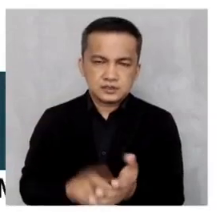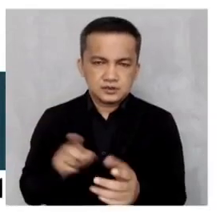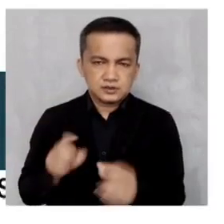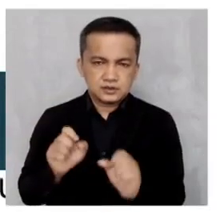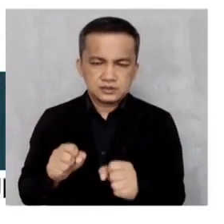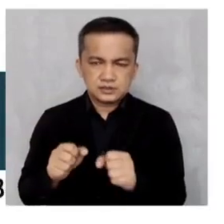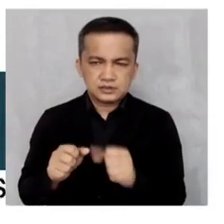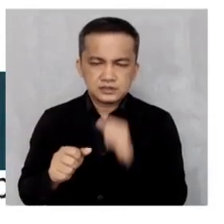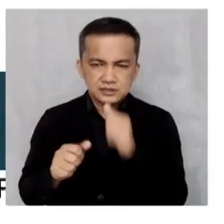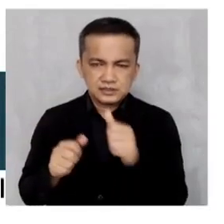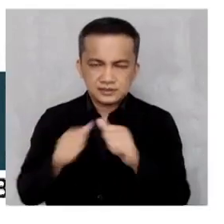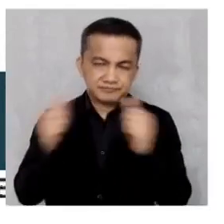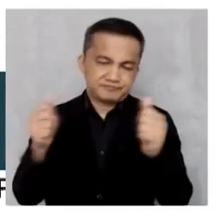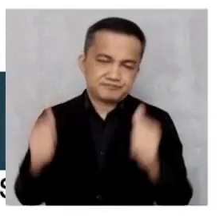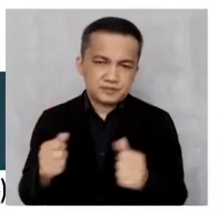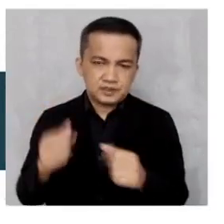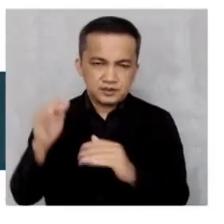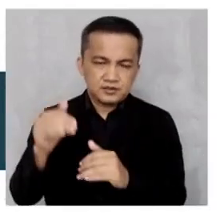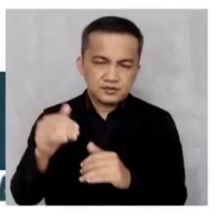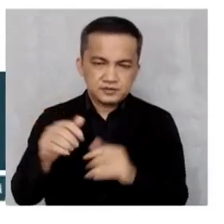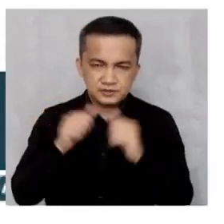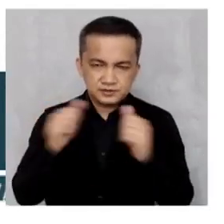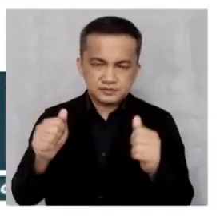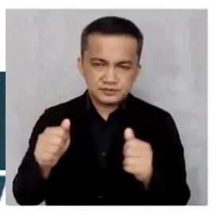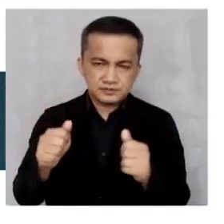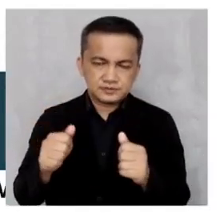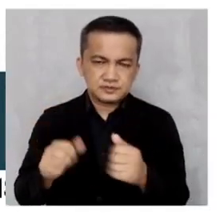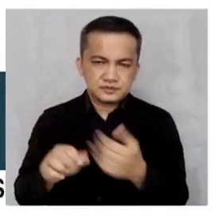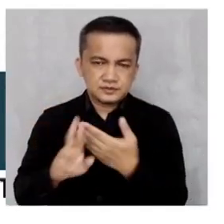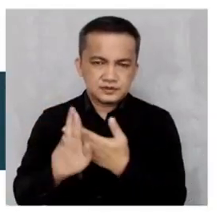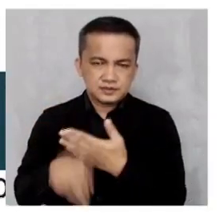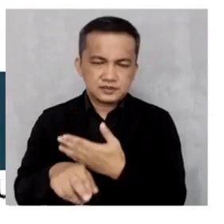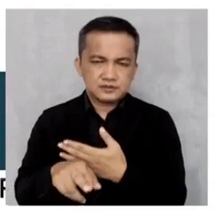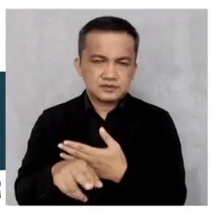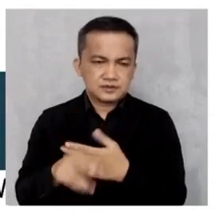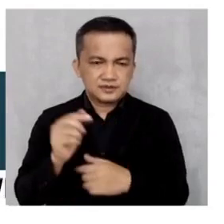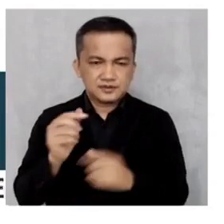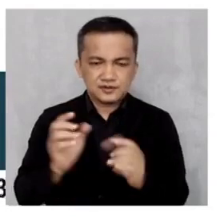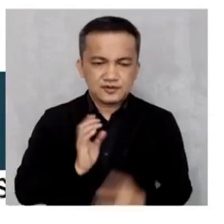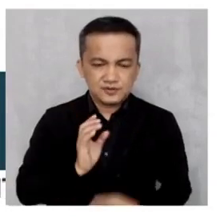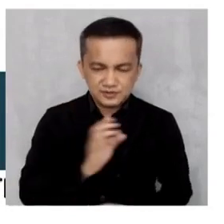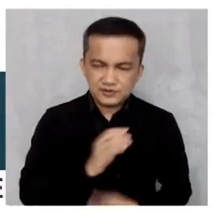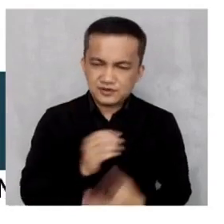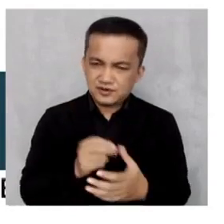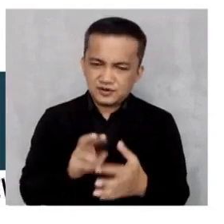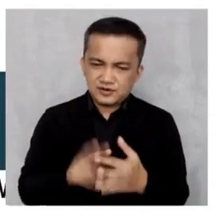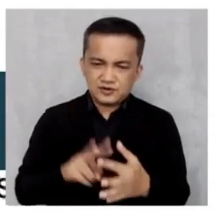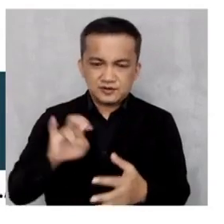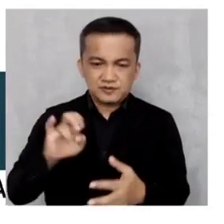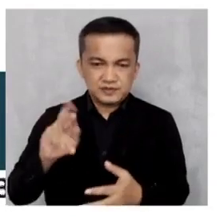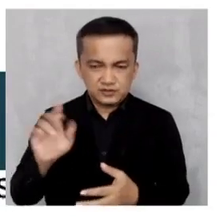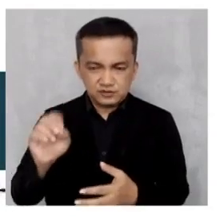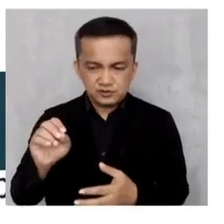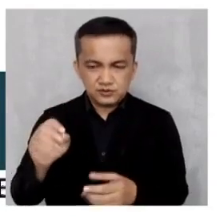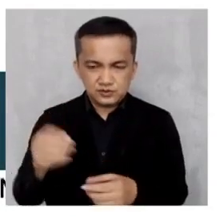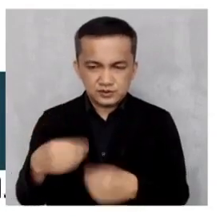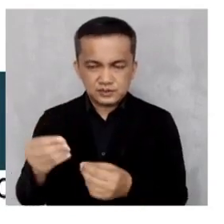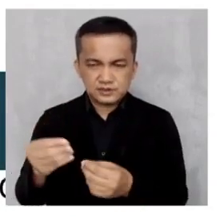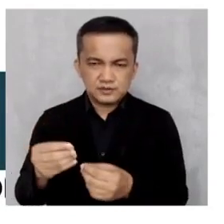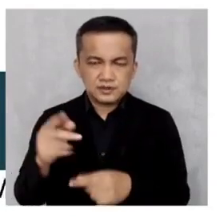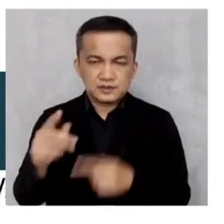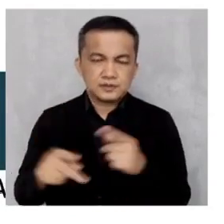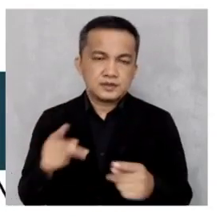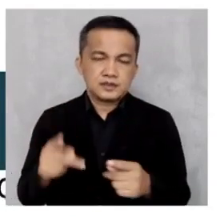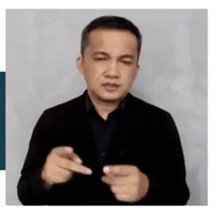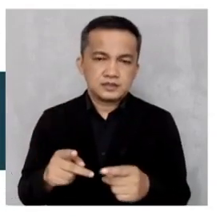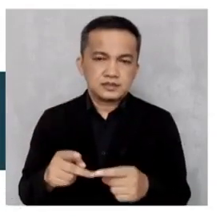announce it. So I hope that the announcement is I'm returning this to Congress or I am vetoing it to give the people,